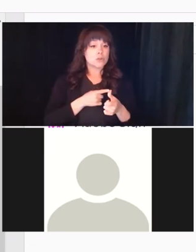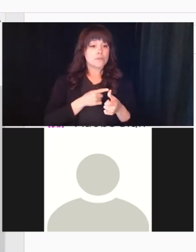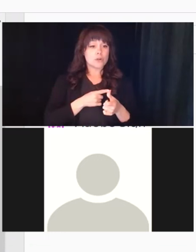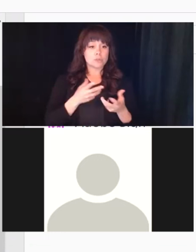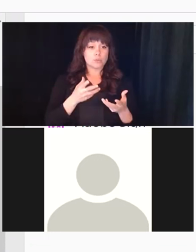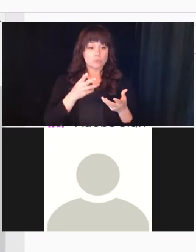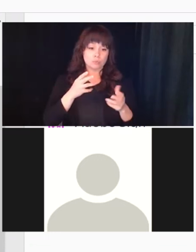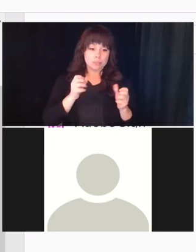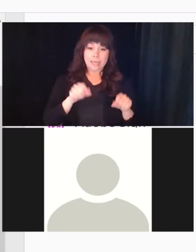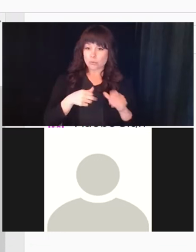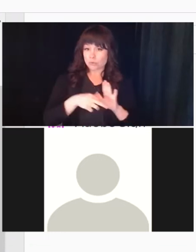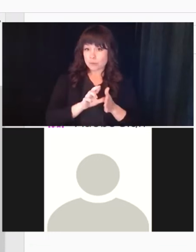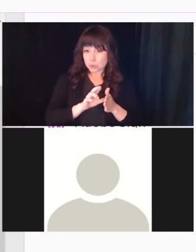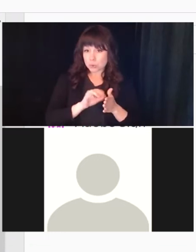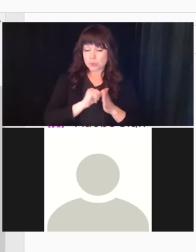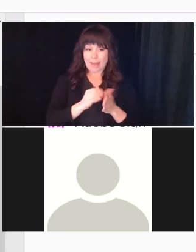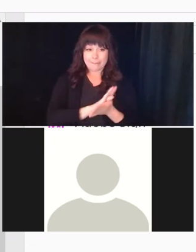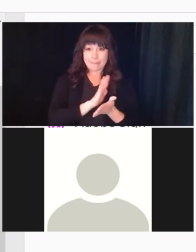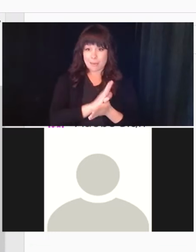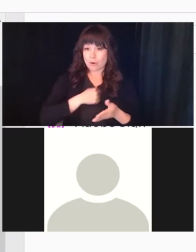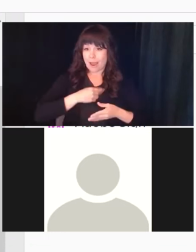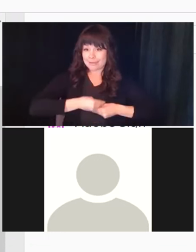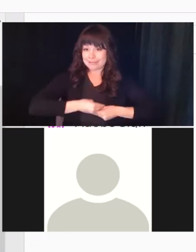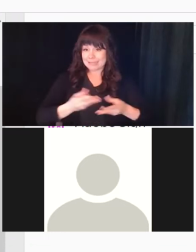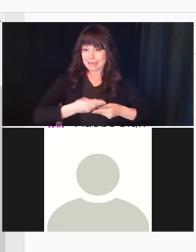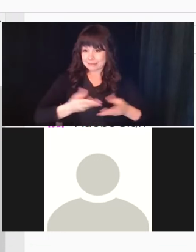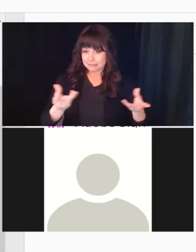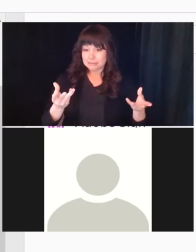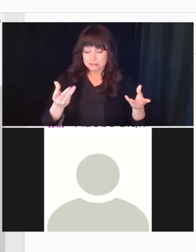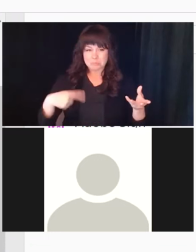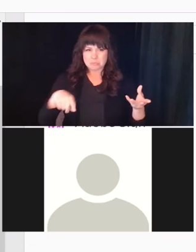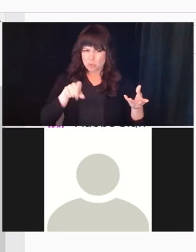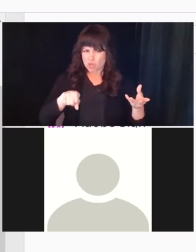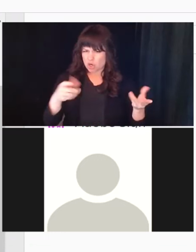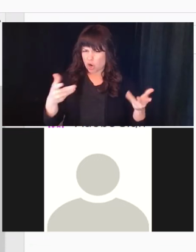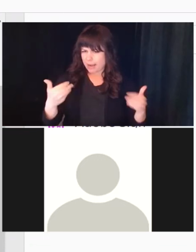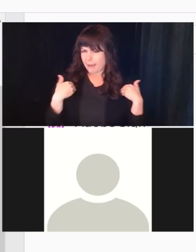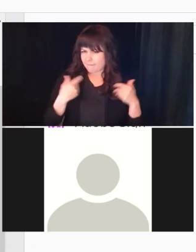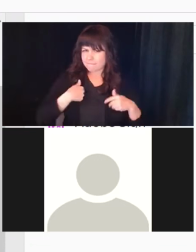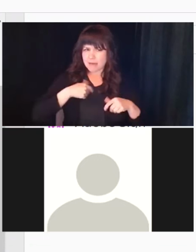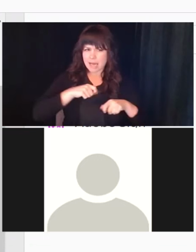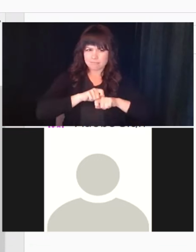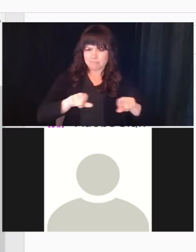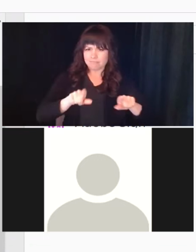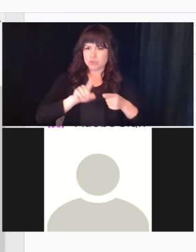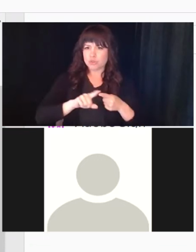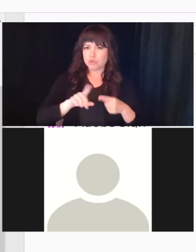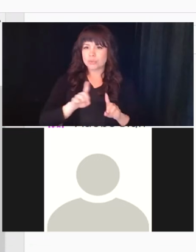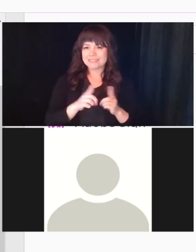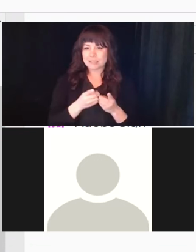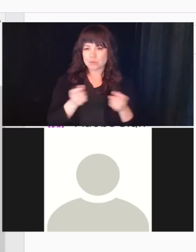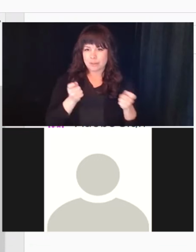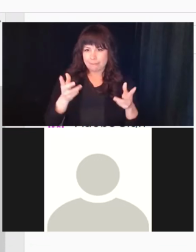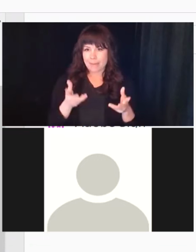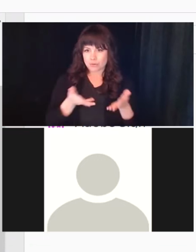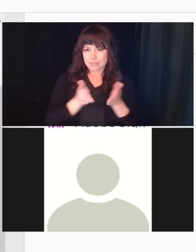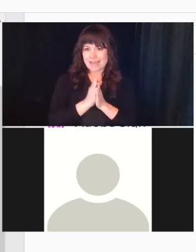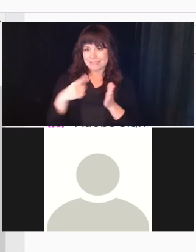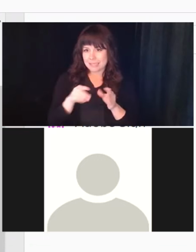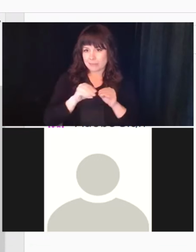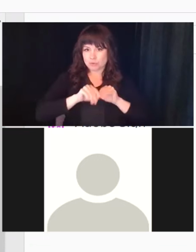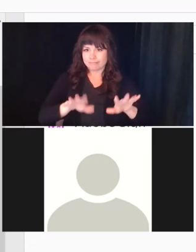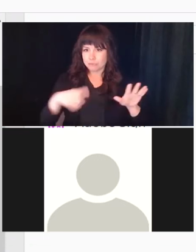should have this because I did send it to the attention of the district managers and I asked them to distribute it for me. But